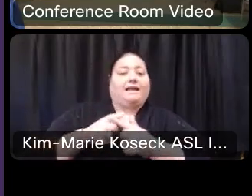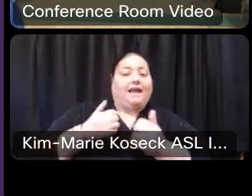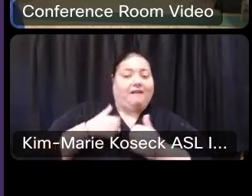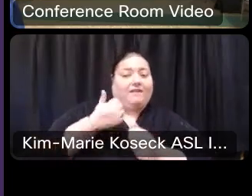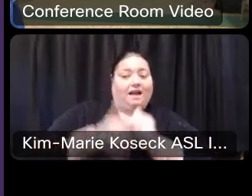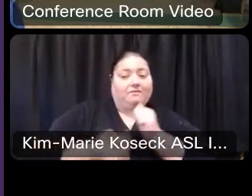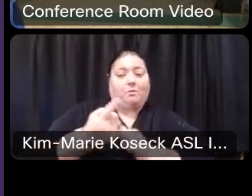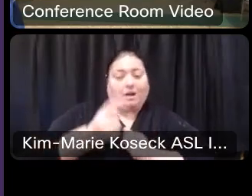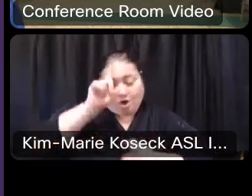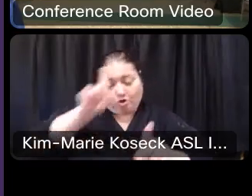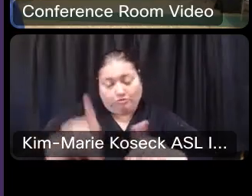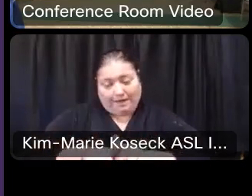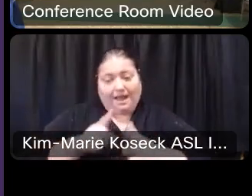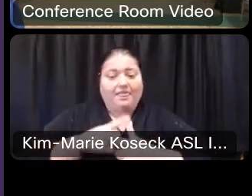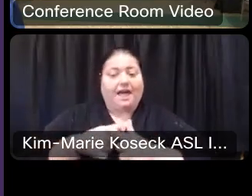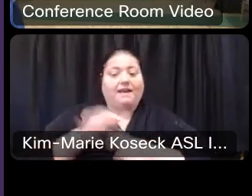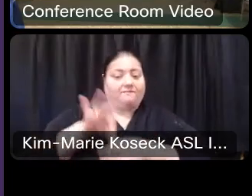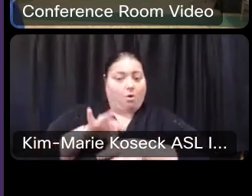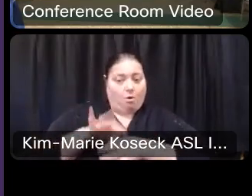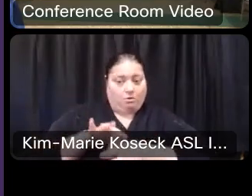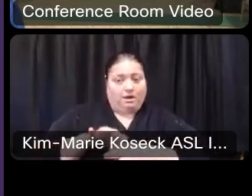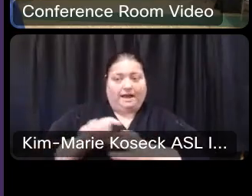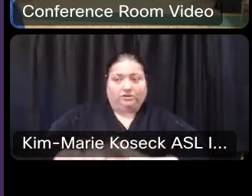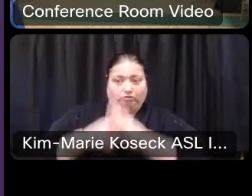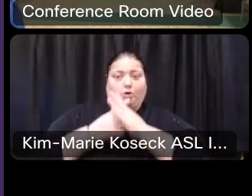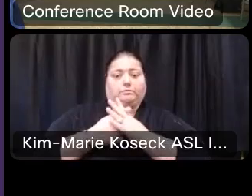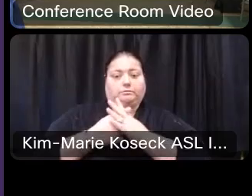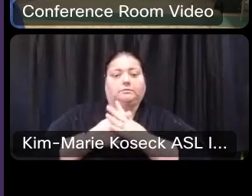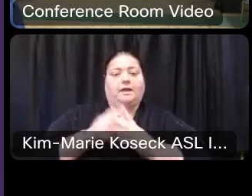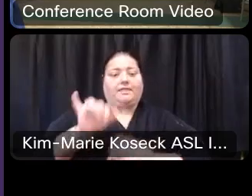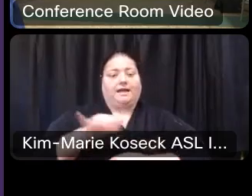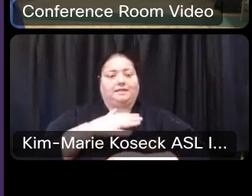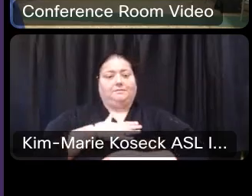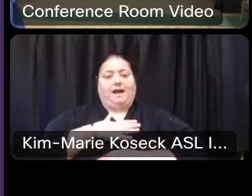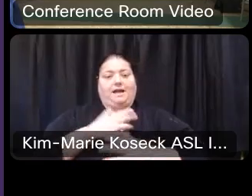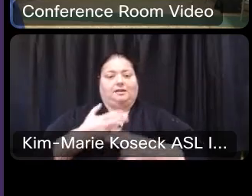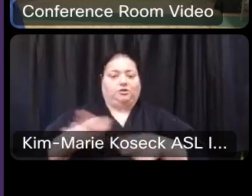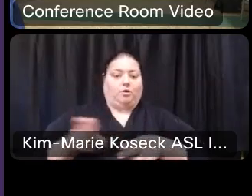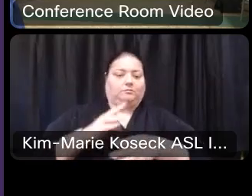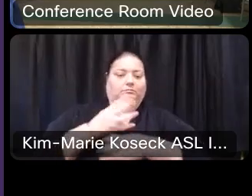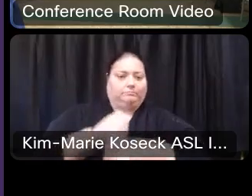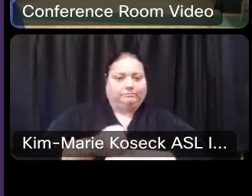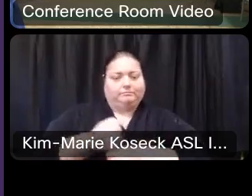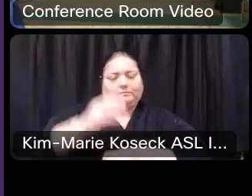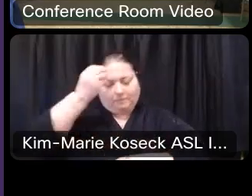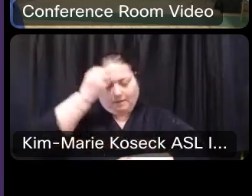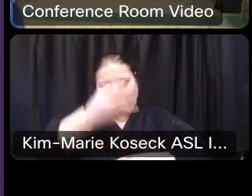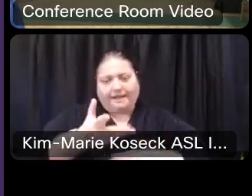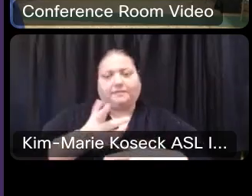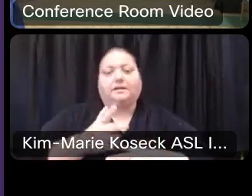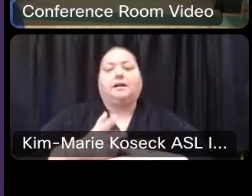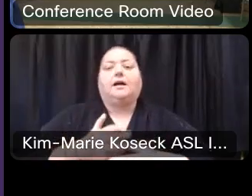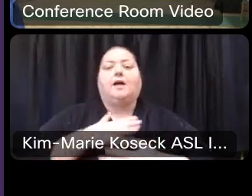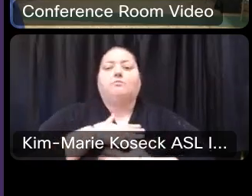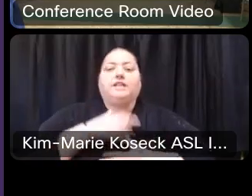them, we can vote on them and get them enacted. So that's my very brief update today. Great. Thank you. Appreciate that